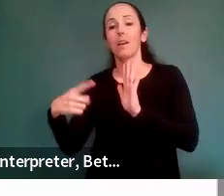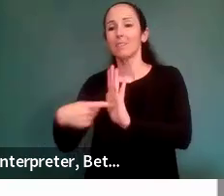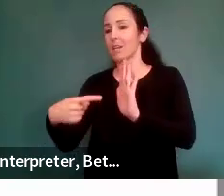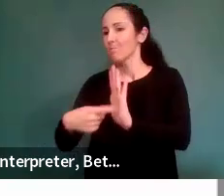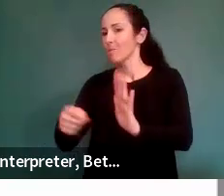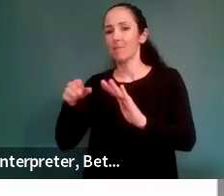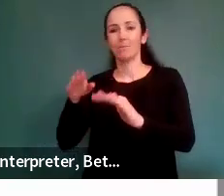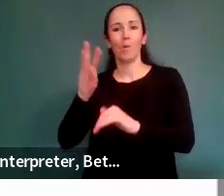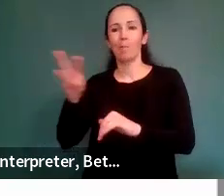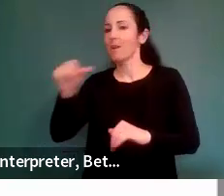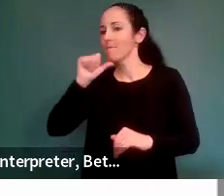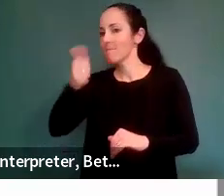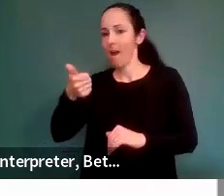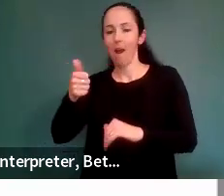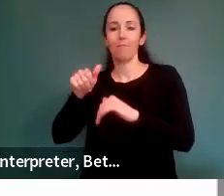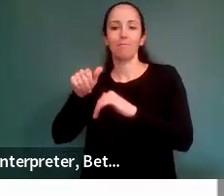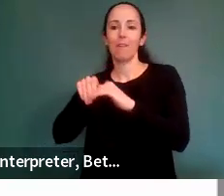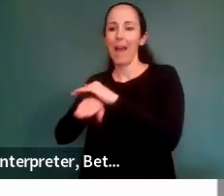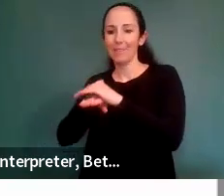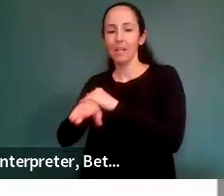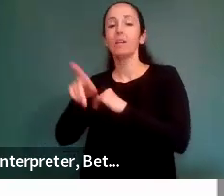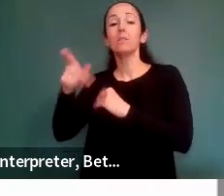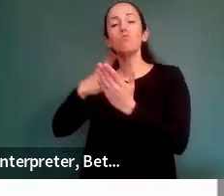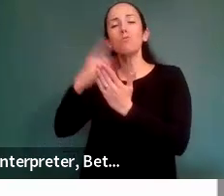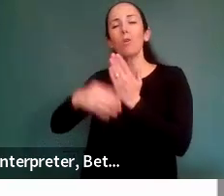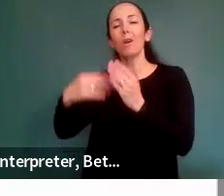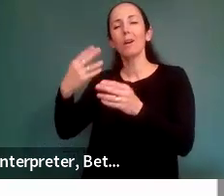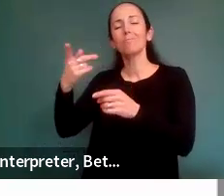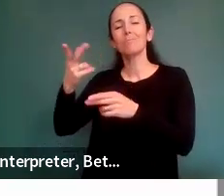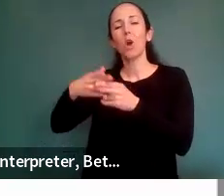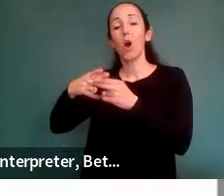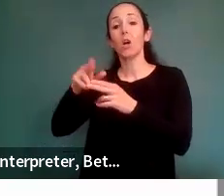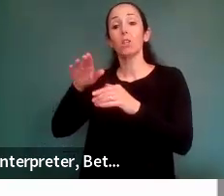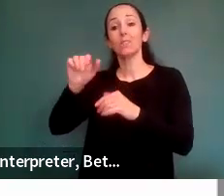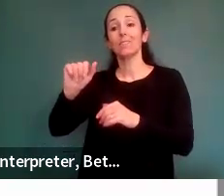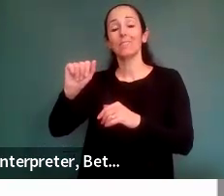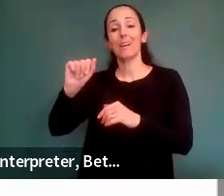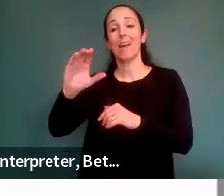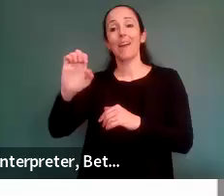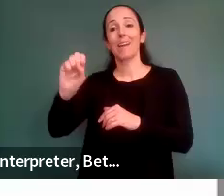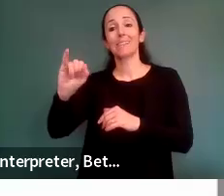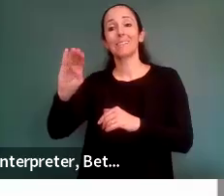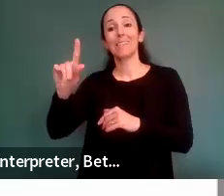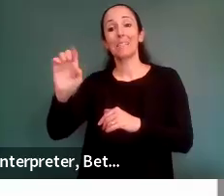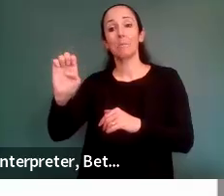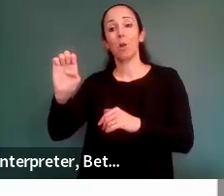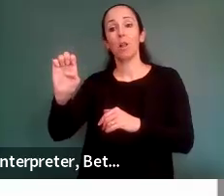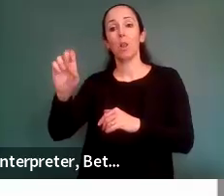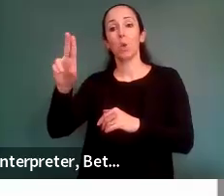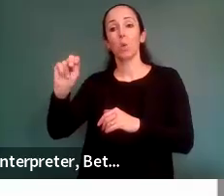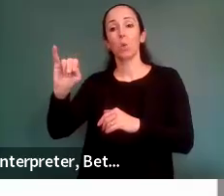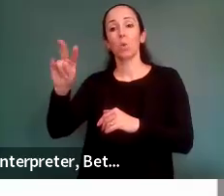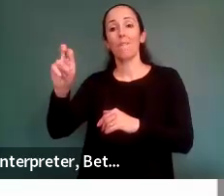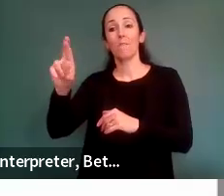from a program called Accessible University. I highly encourage you to look them up. They have some